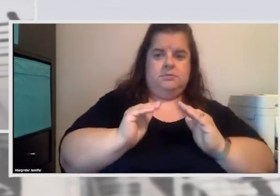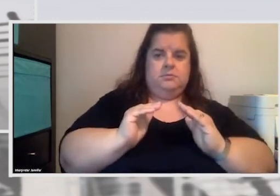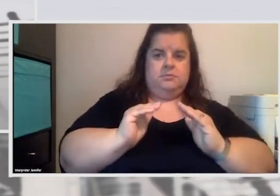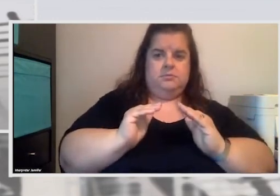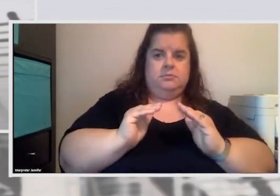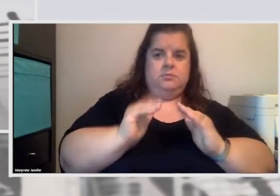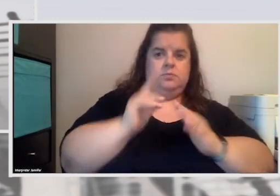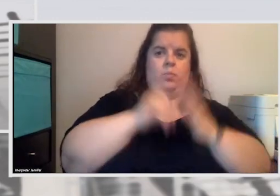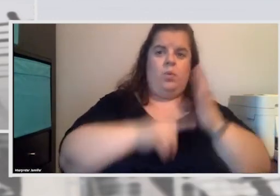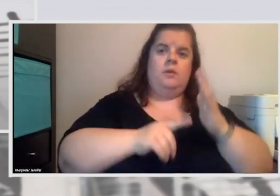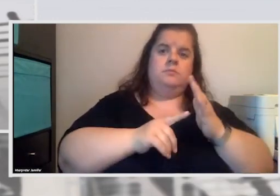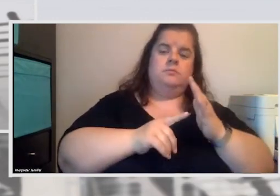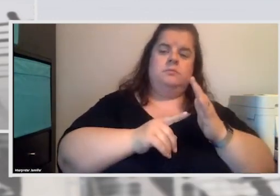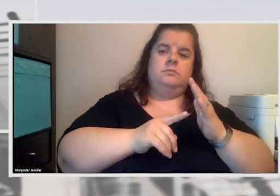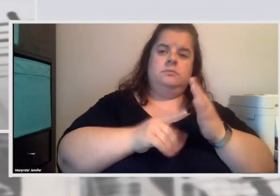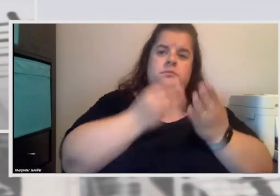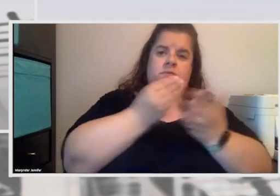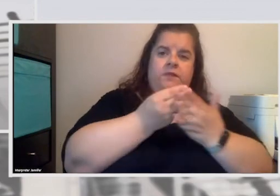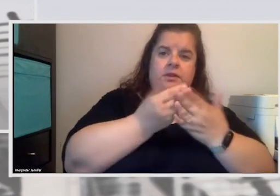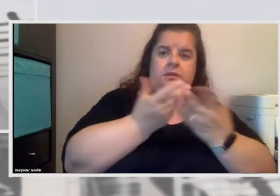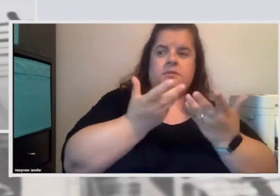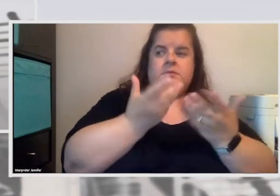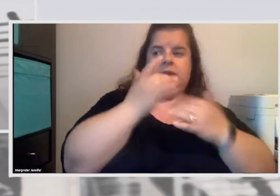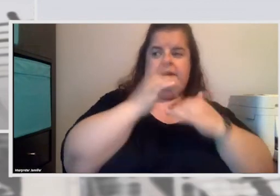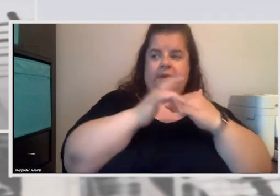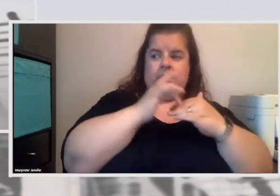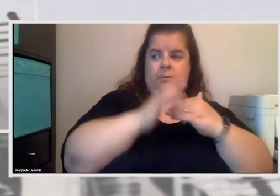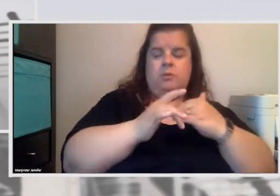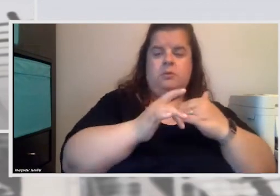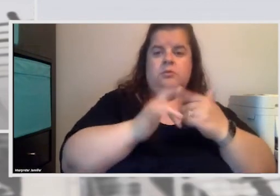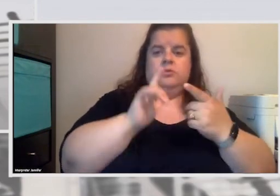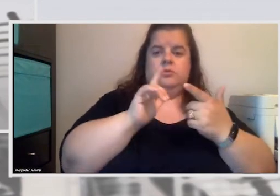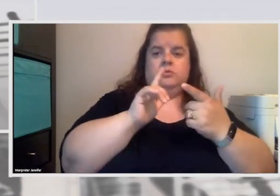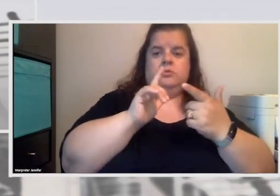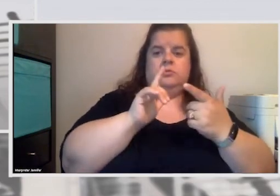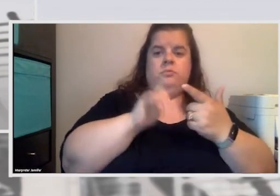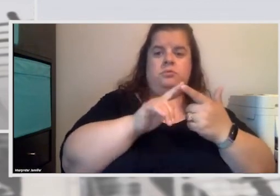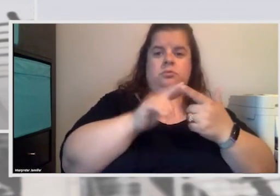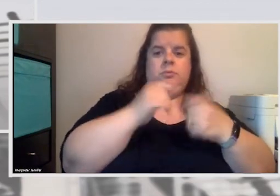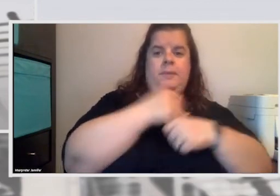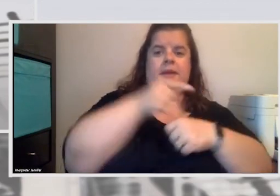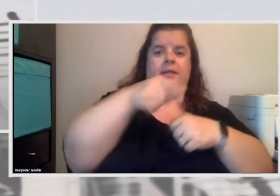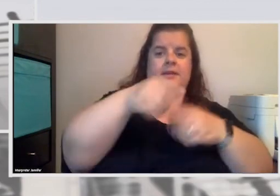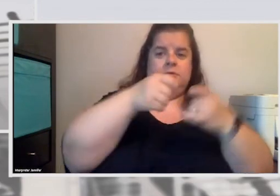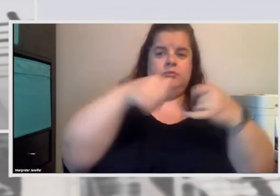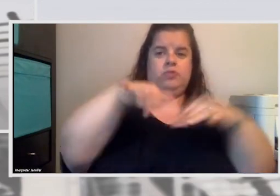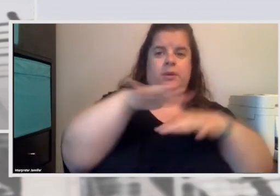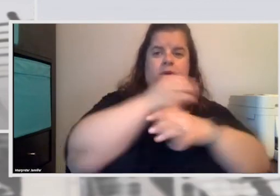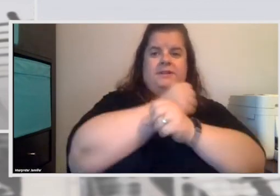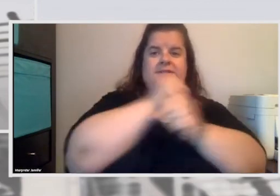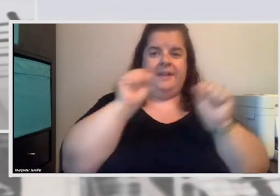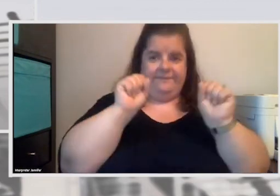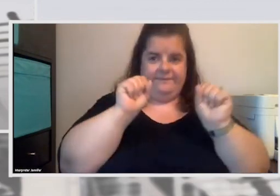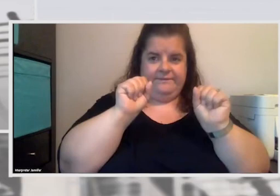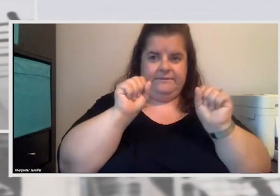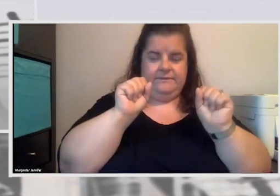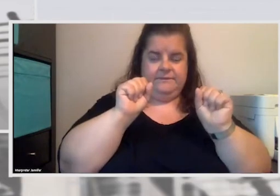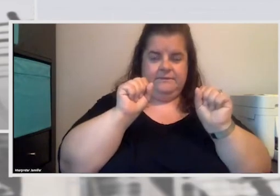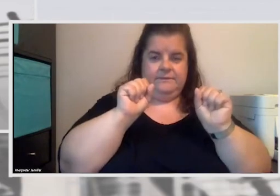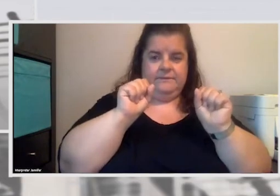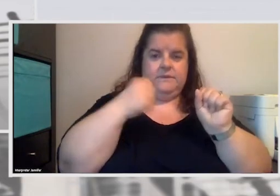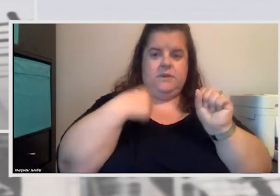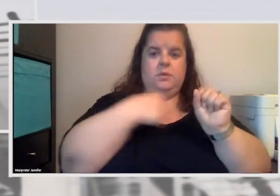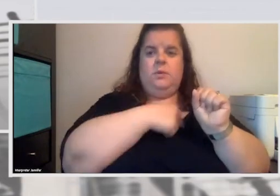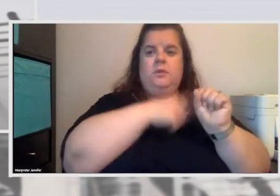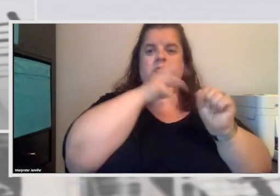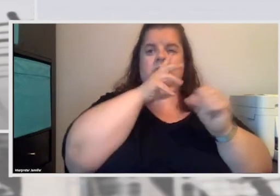What fund is available to make these properties safe? We talked about this